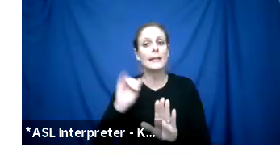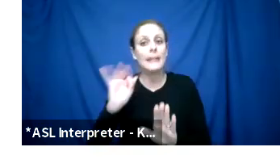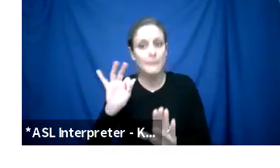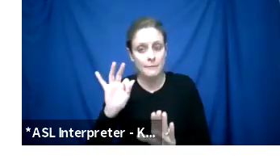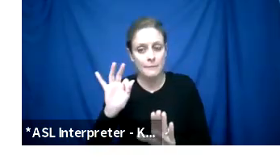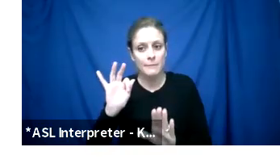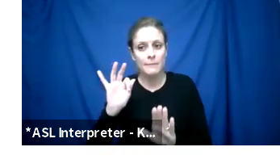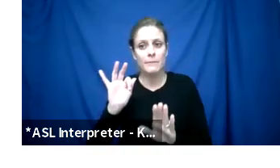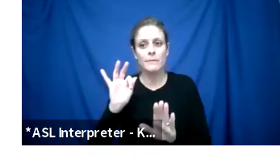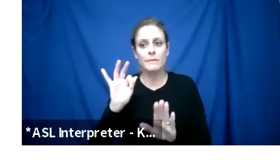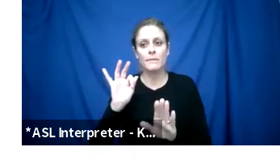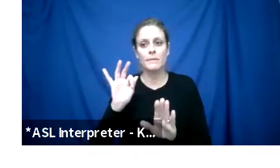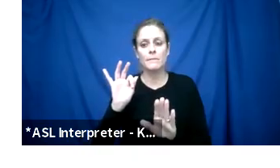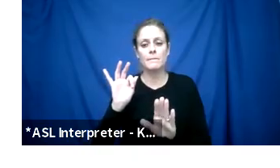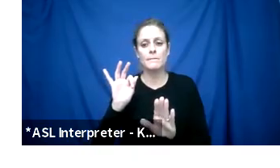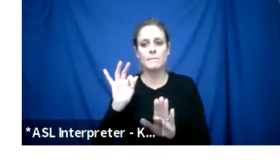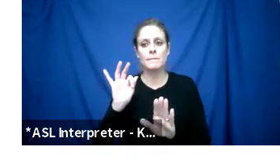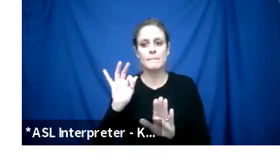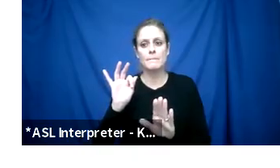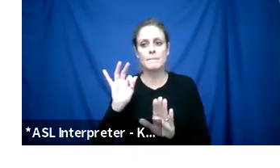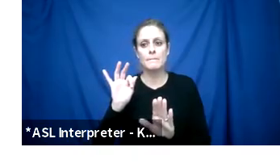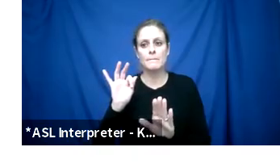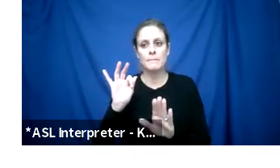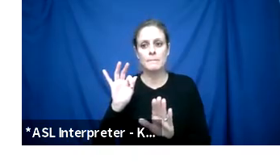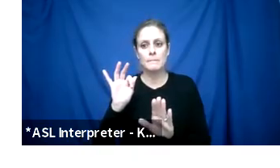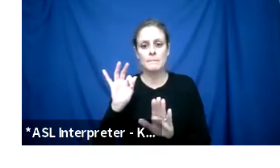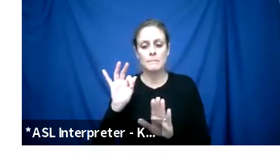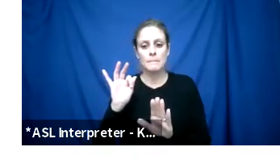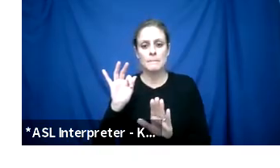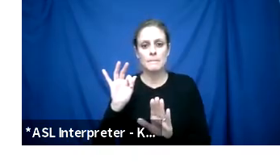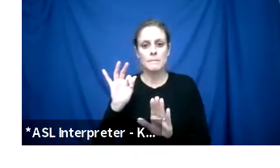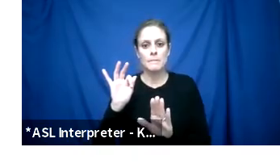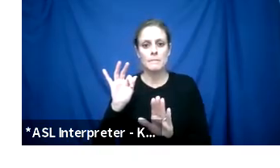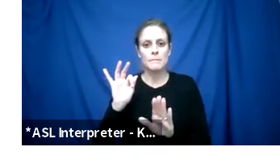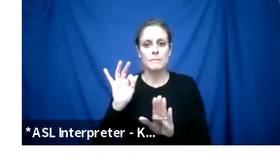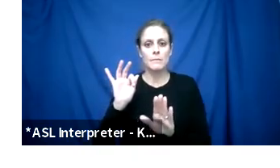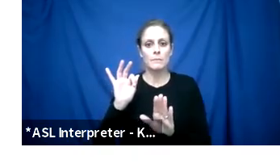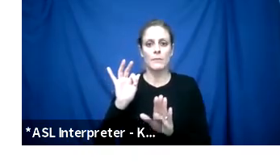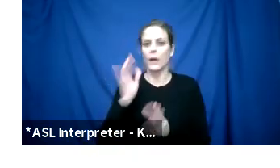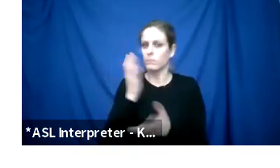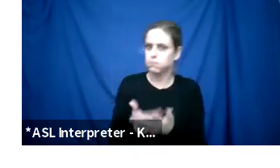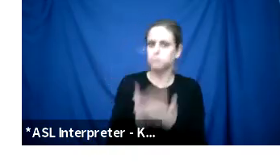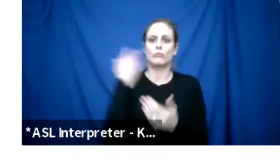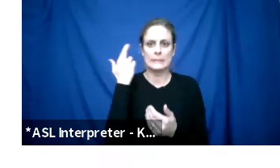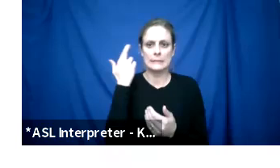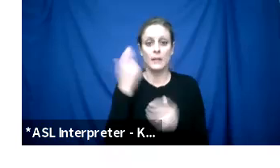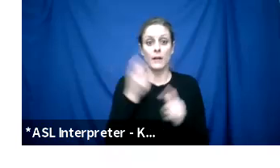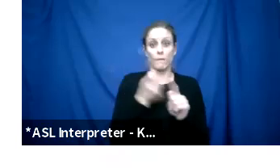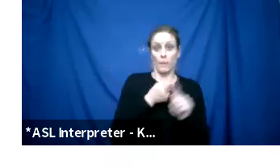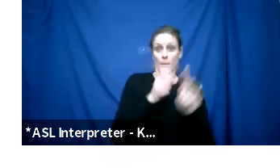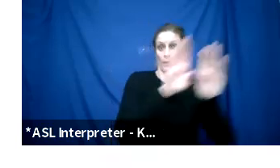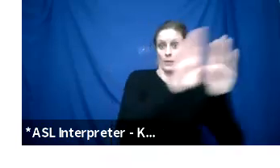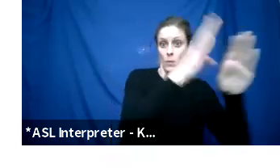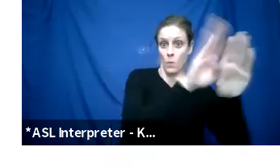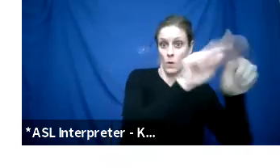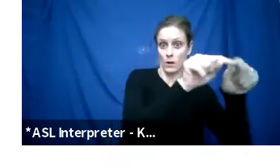or greater accessibility is provided in terms of the distance from the accessible entrance